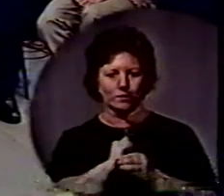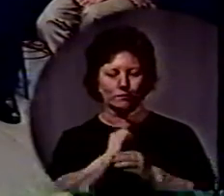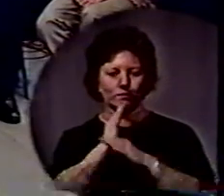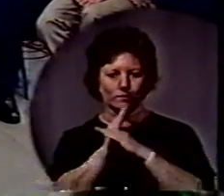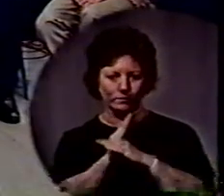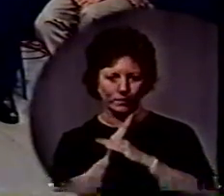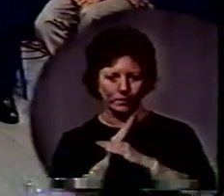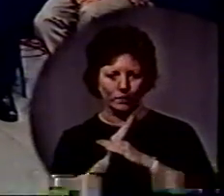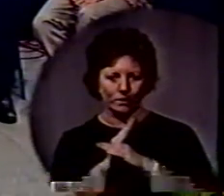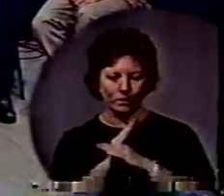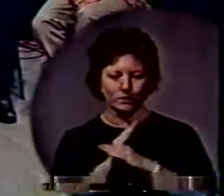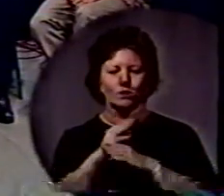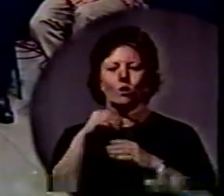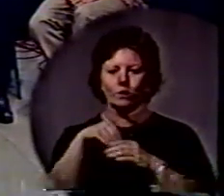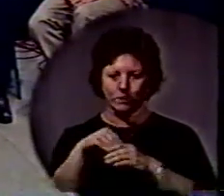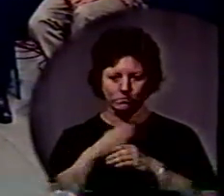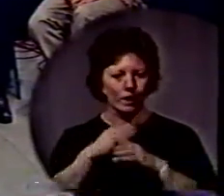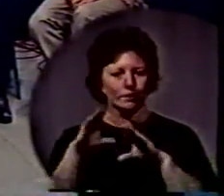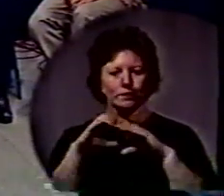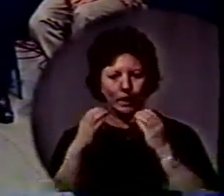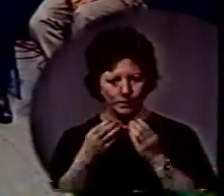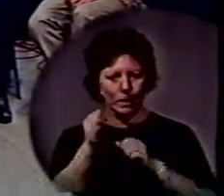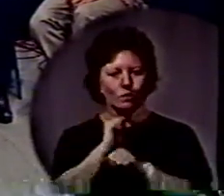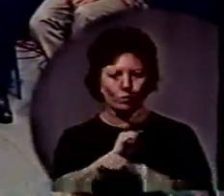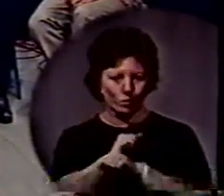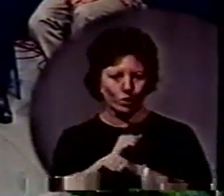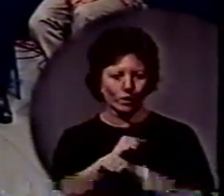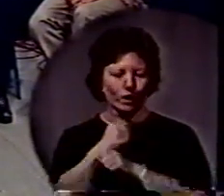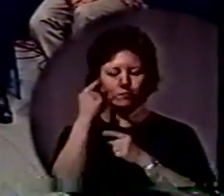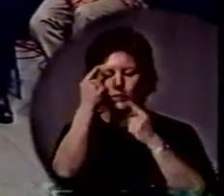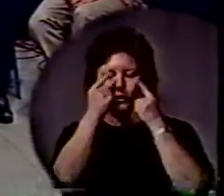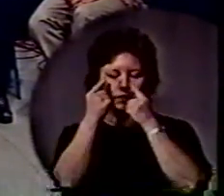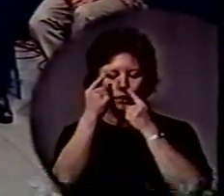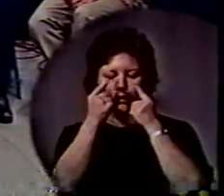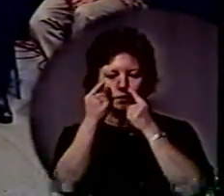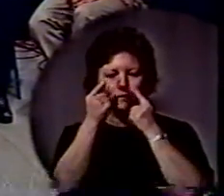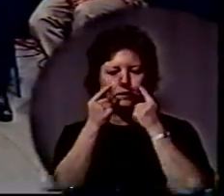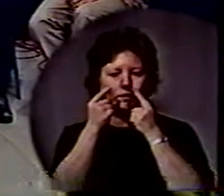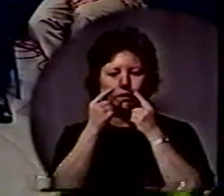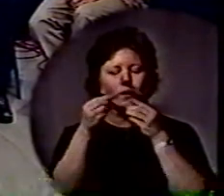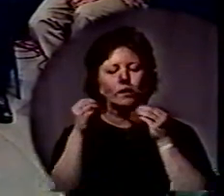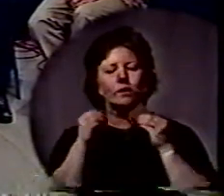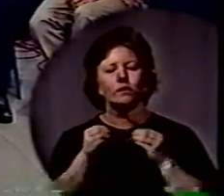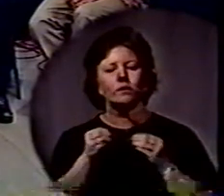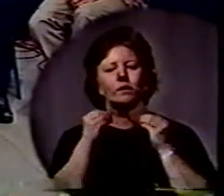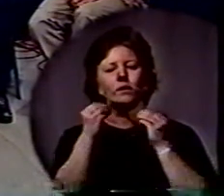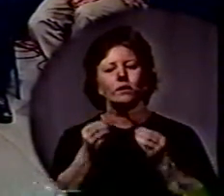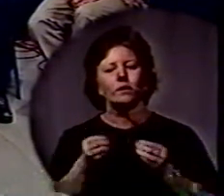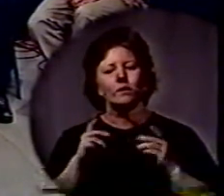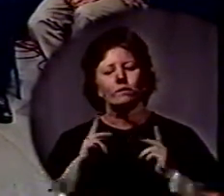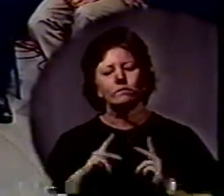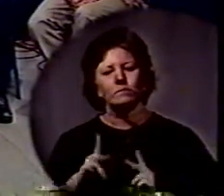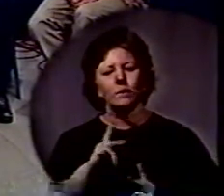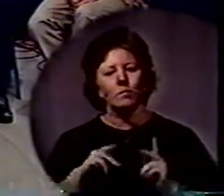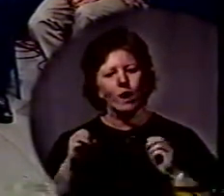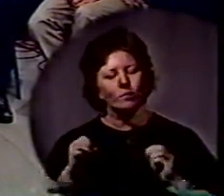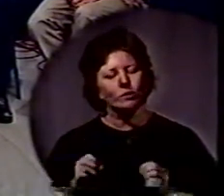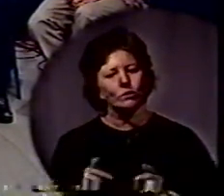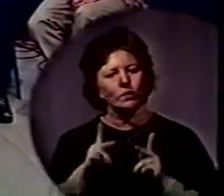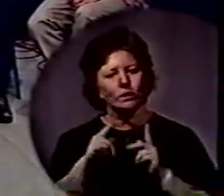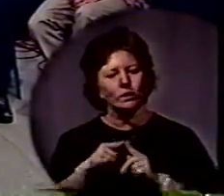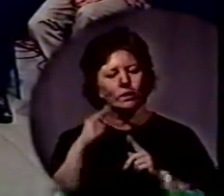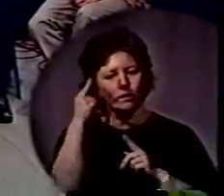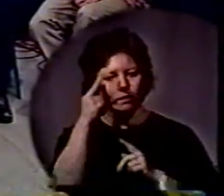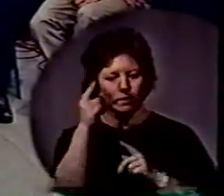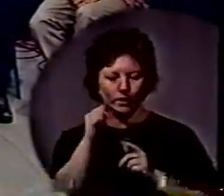I take time to work on meditation and relaxation, give people an opportunity to slow down from the heavy kicking and punching, and think about themselves